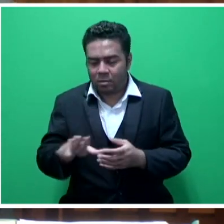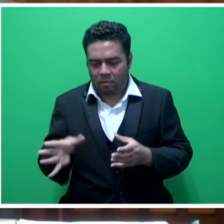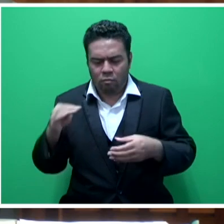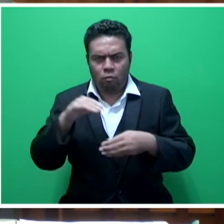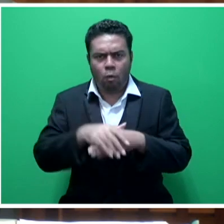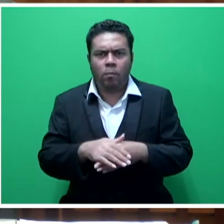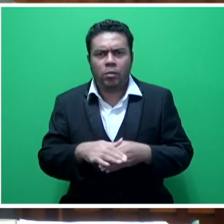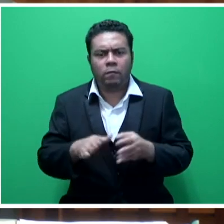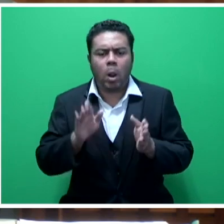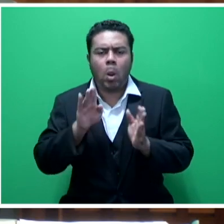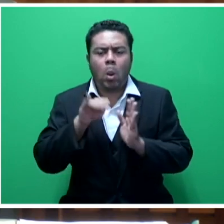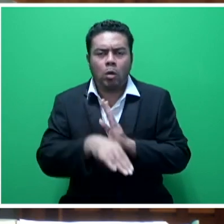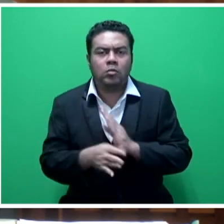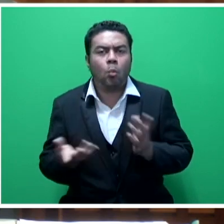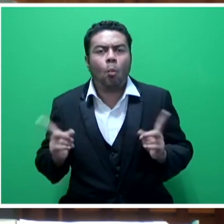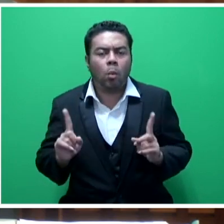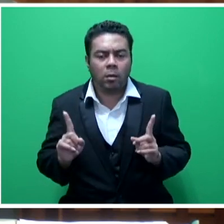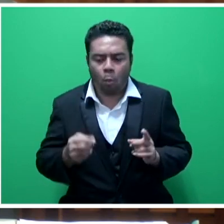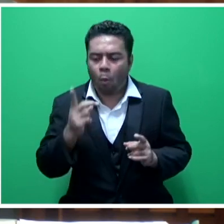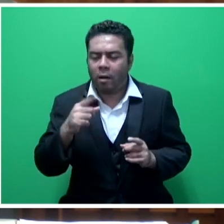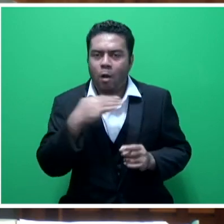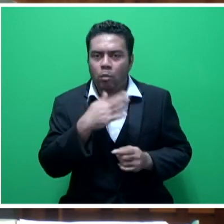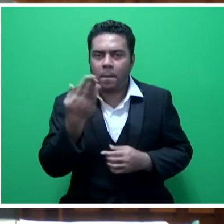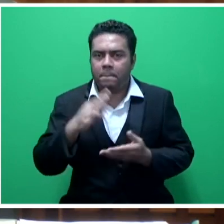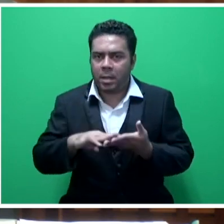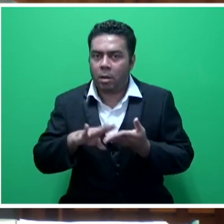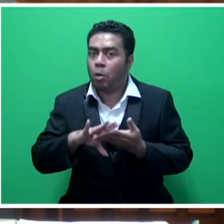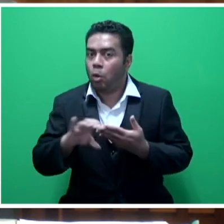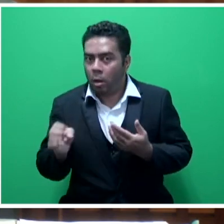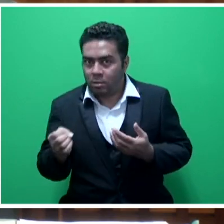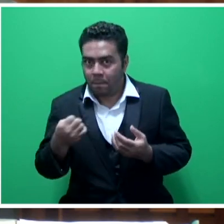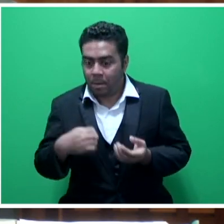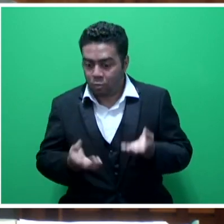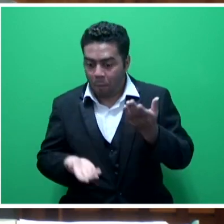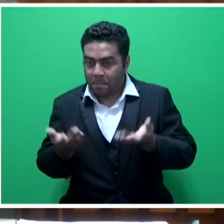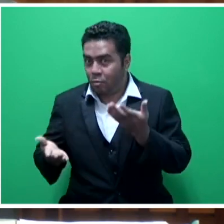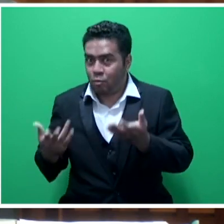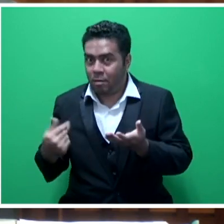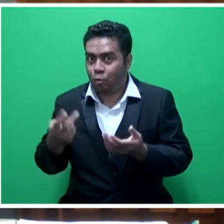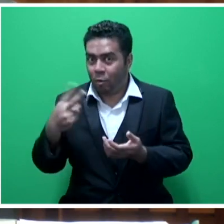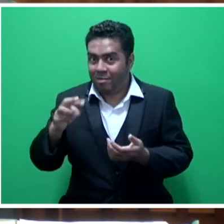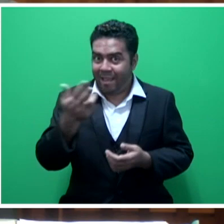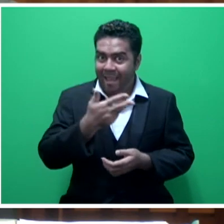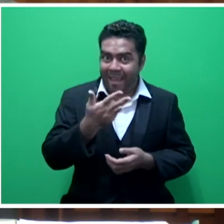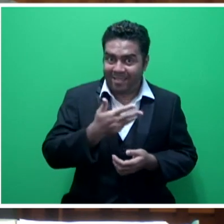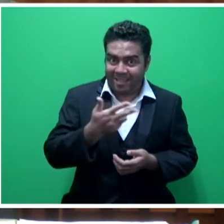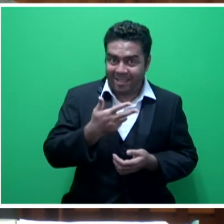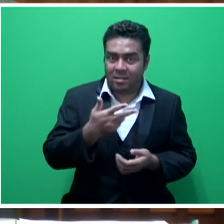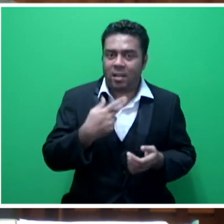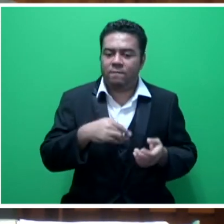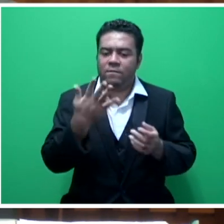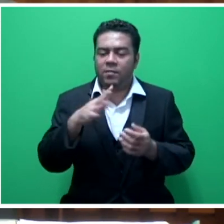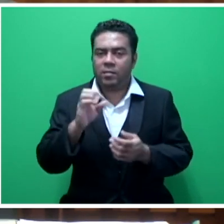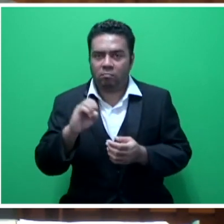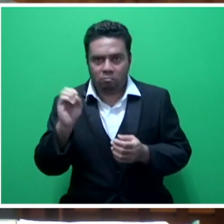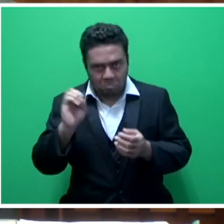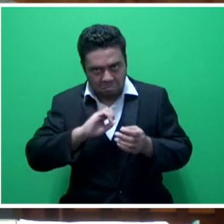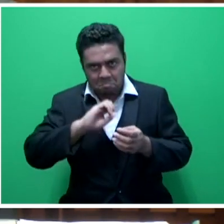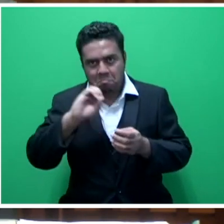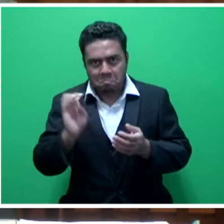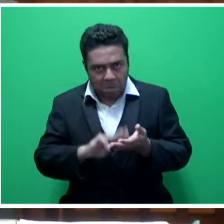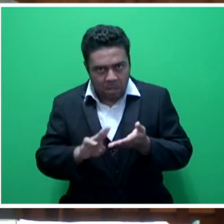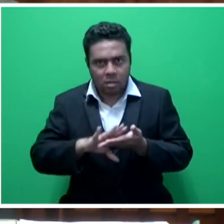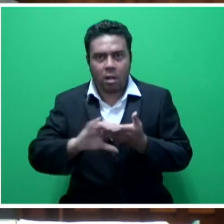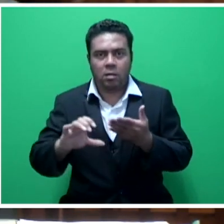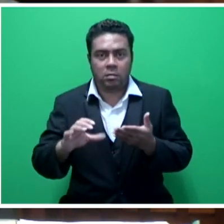operating loss of around Fijian $100 million, compared with a full-year operating profit in 2018 of Fijian $50 million. This